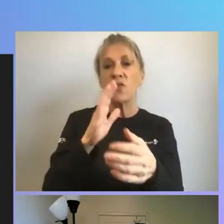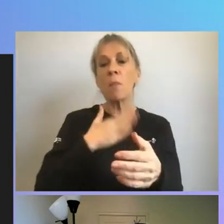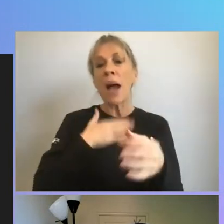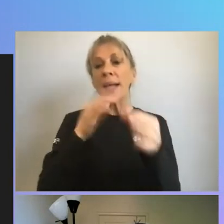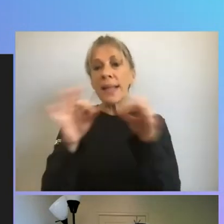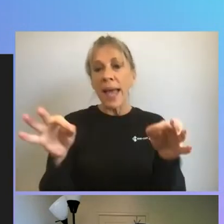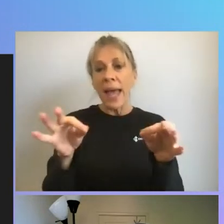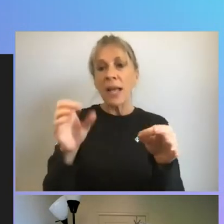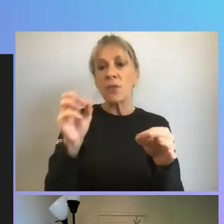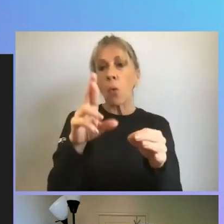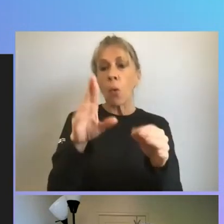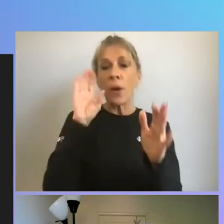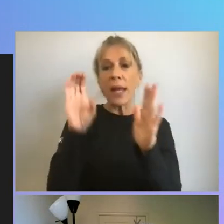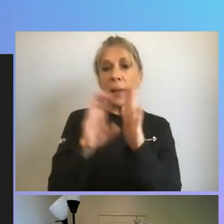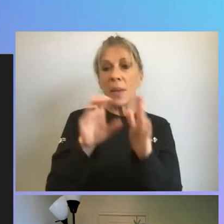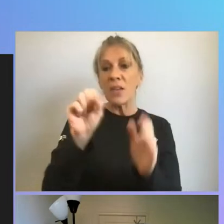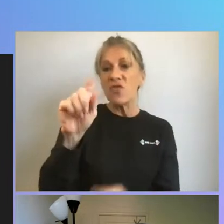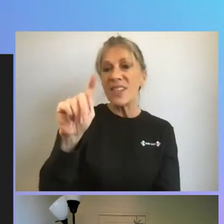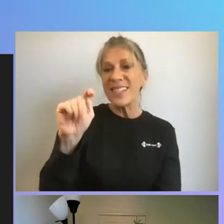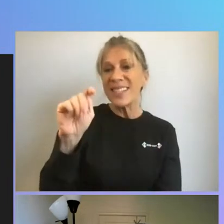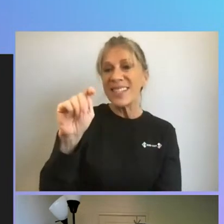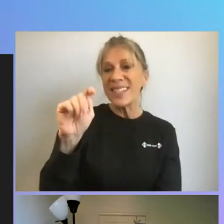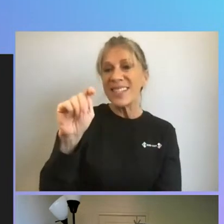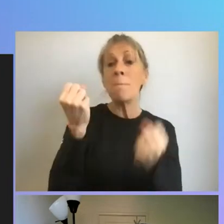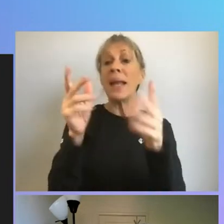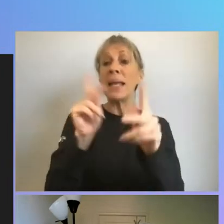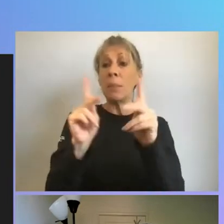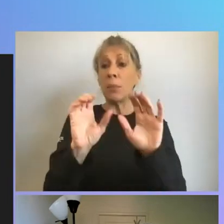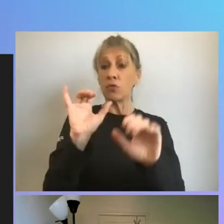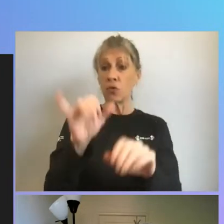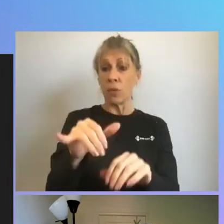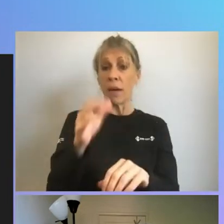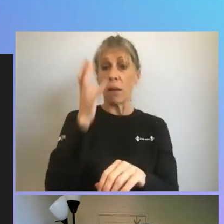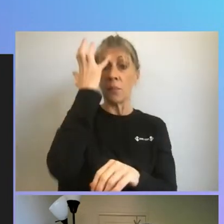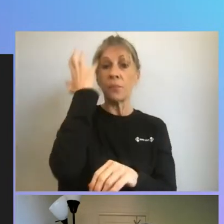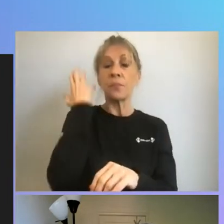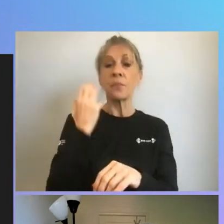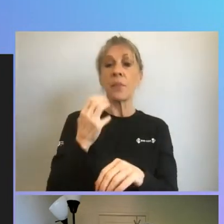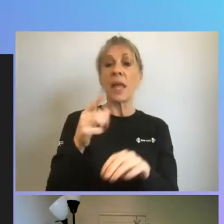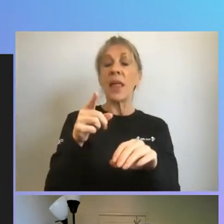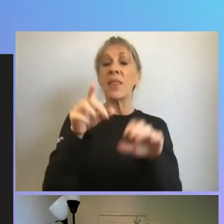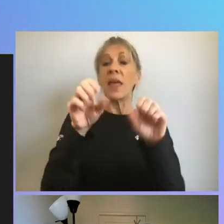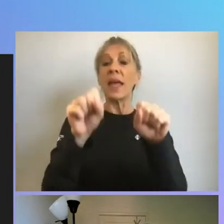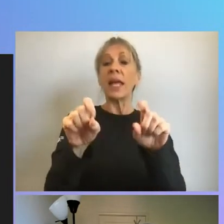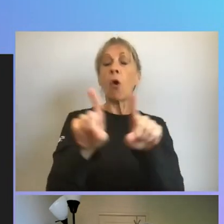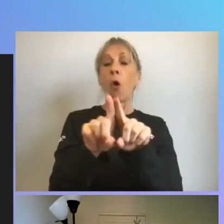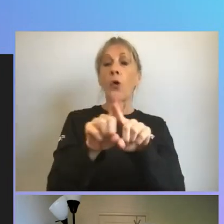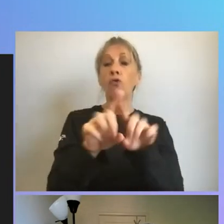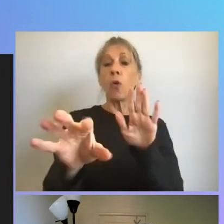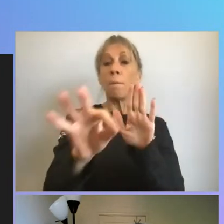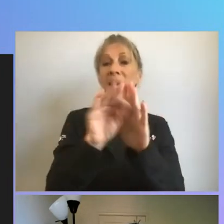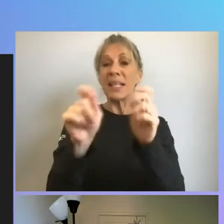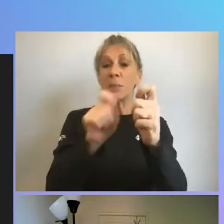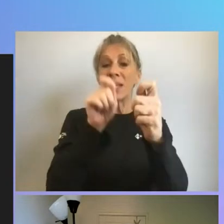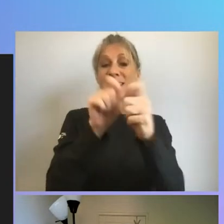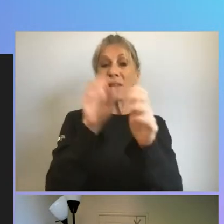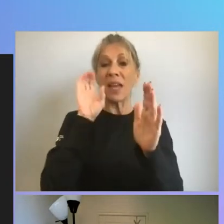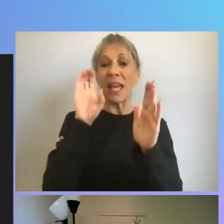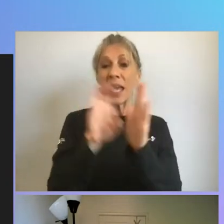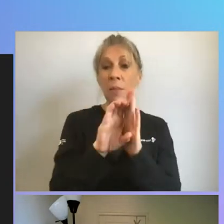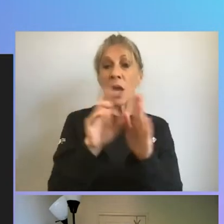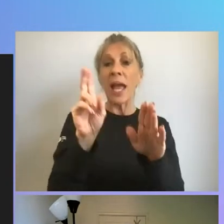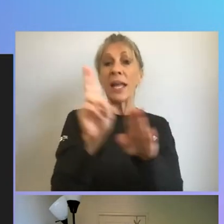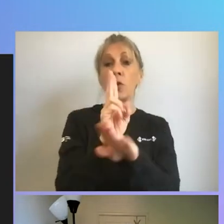more. And that's what many people do. They can also select a particular image and use it as a reference